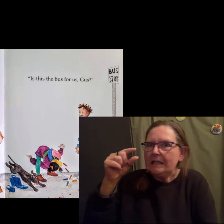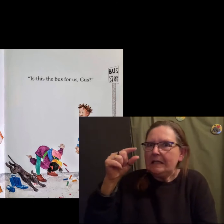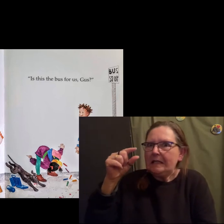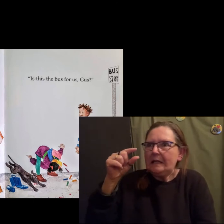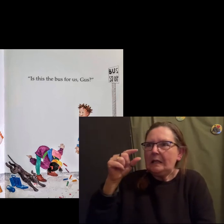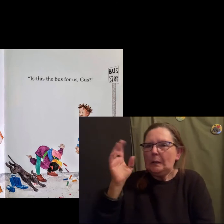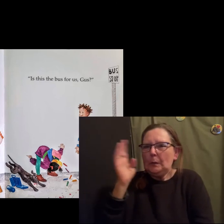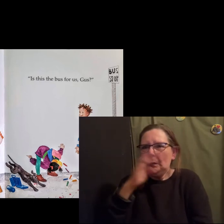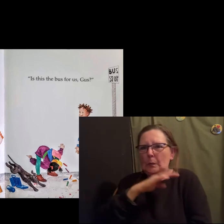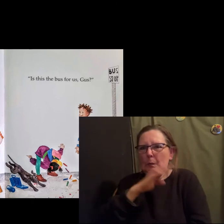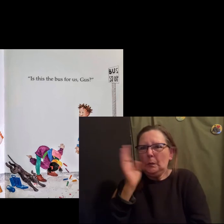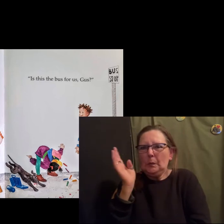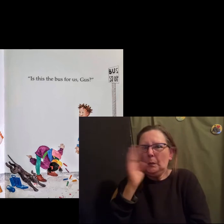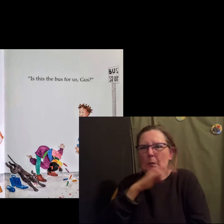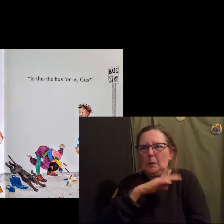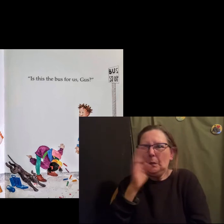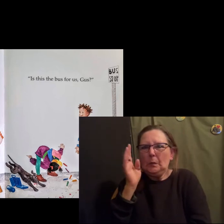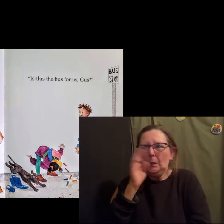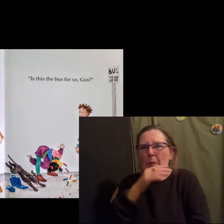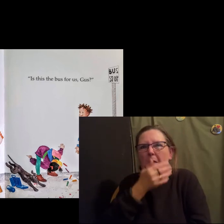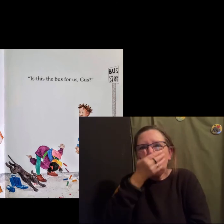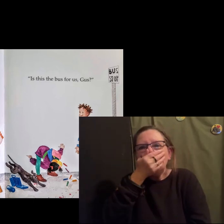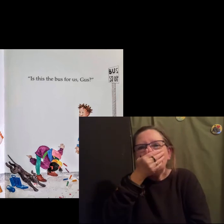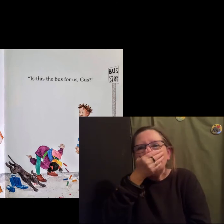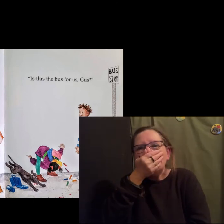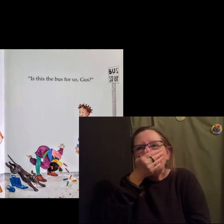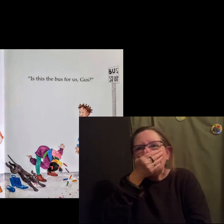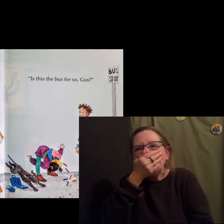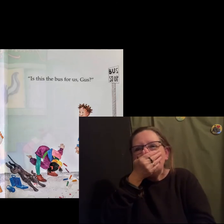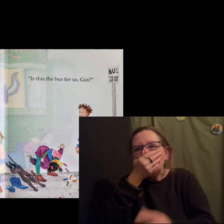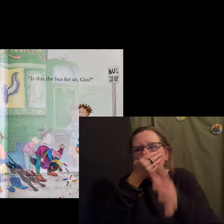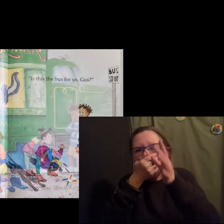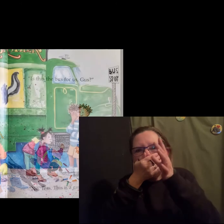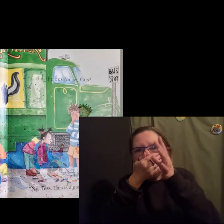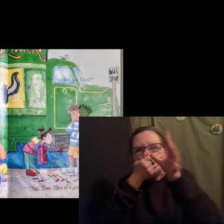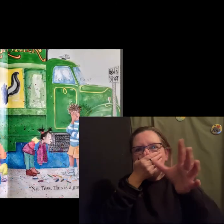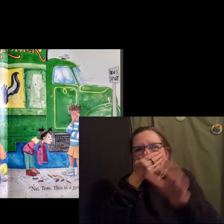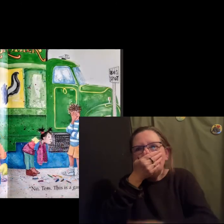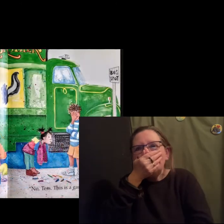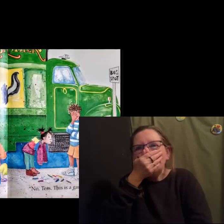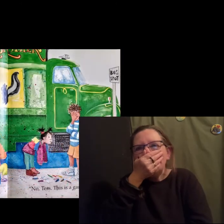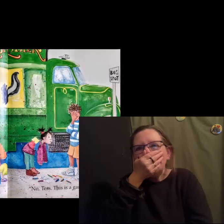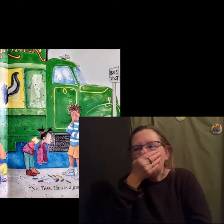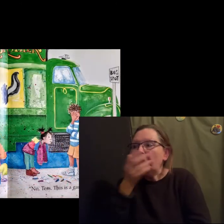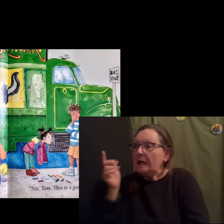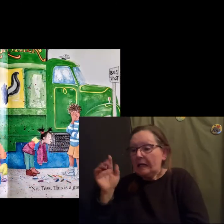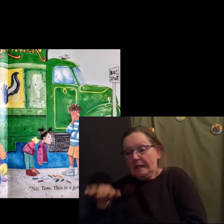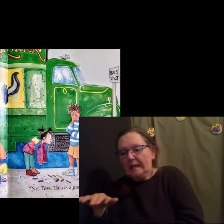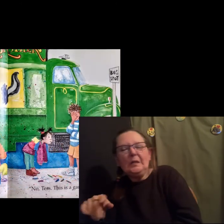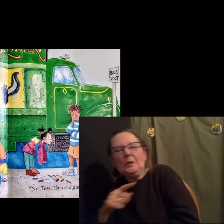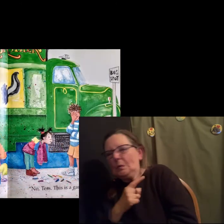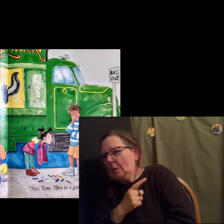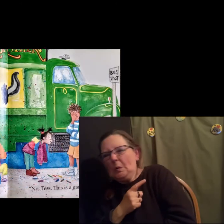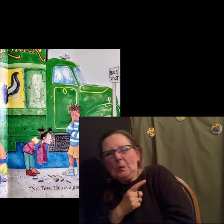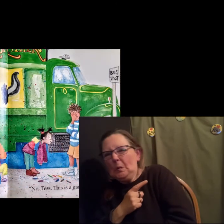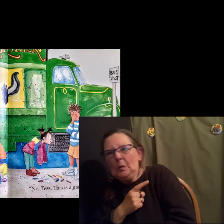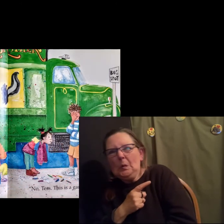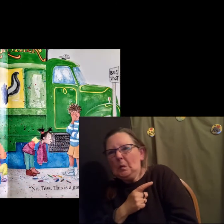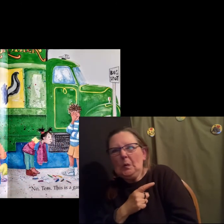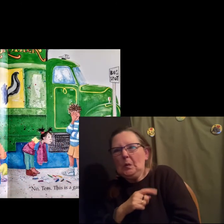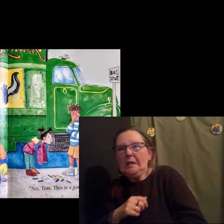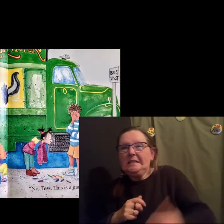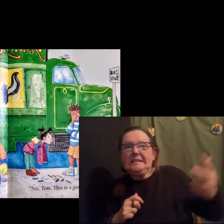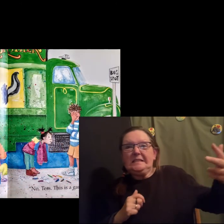Green and smells bad? No, Tess. This is